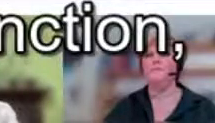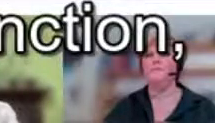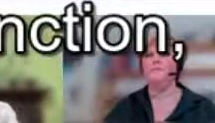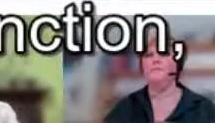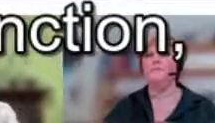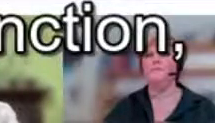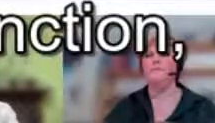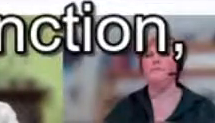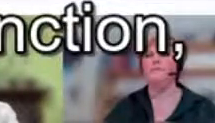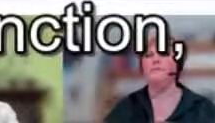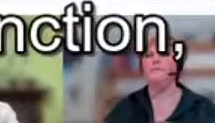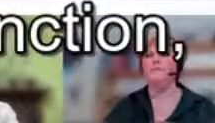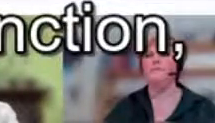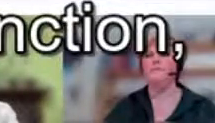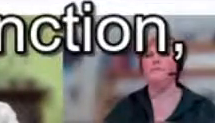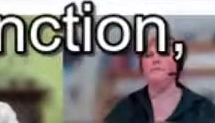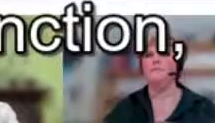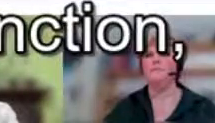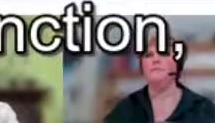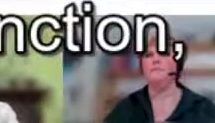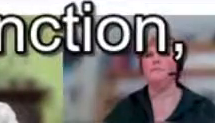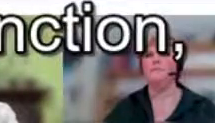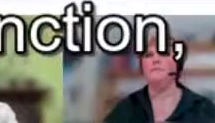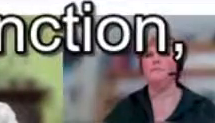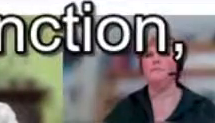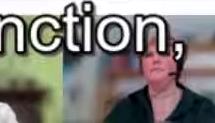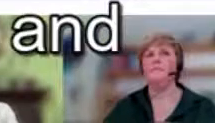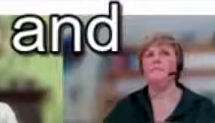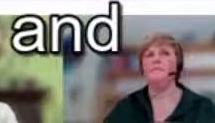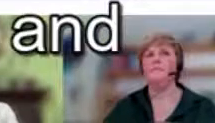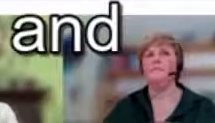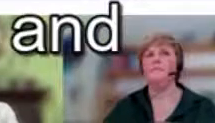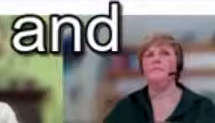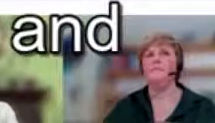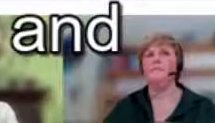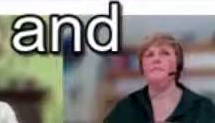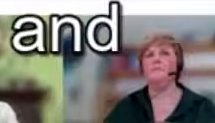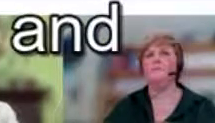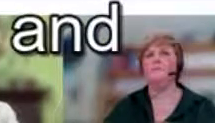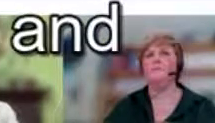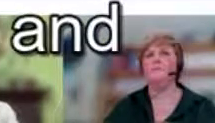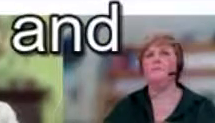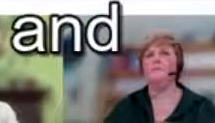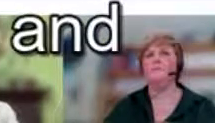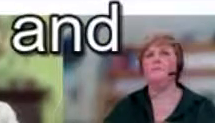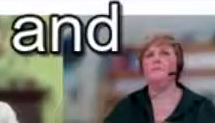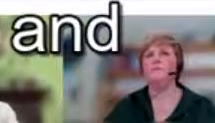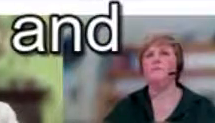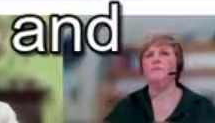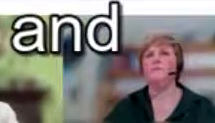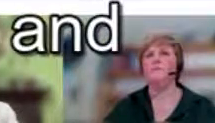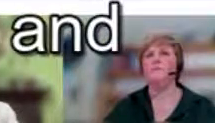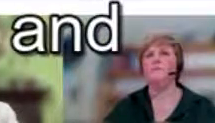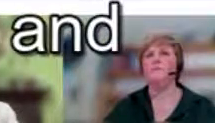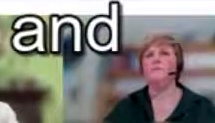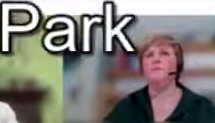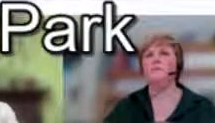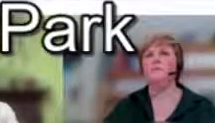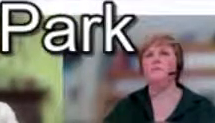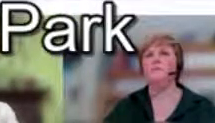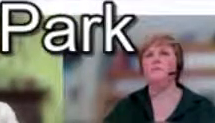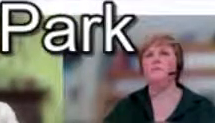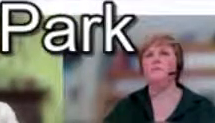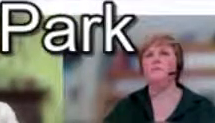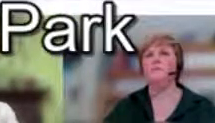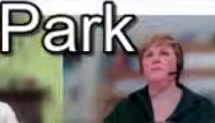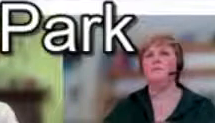Between the A13 and around the M25 junction, improvements include creating recreational walking, cycling, horse